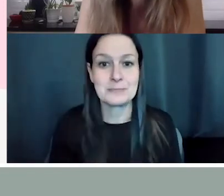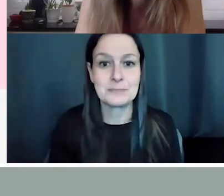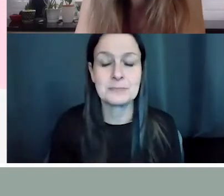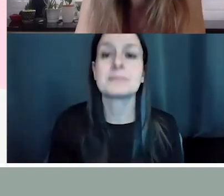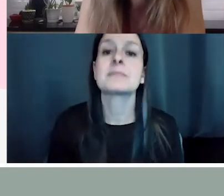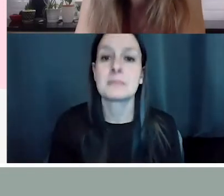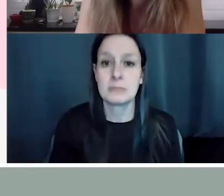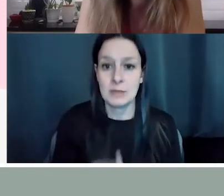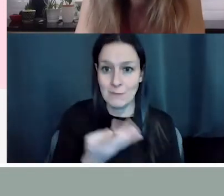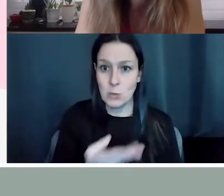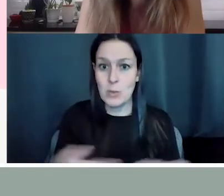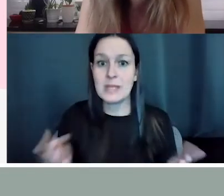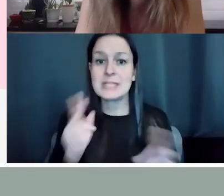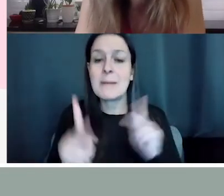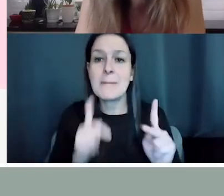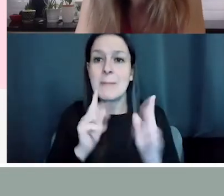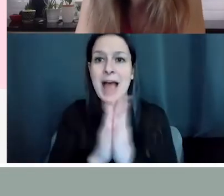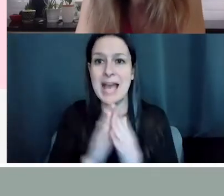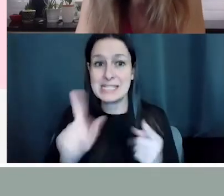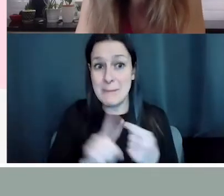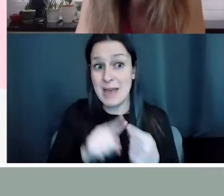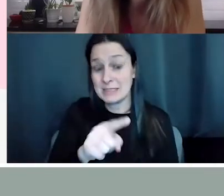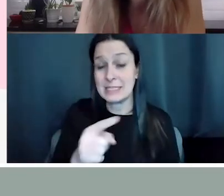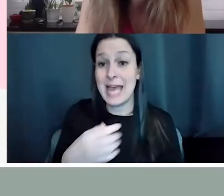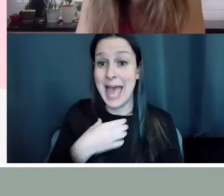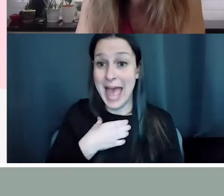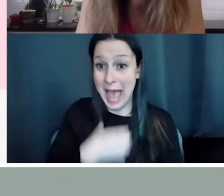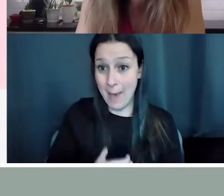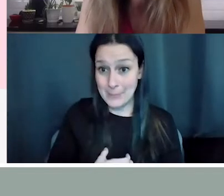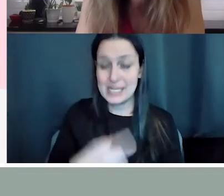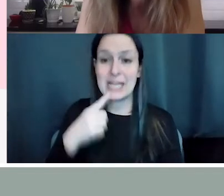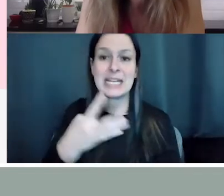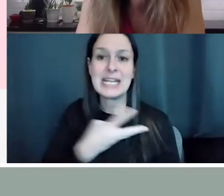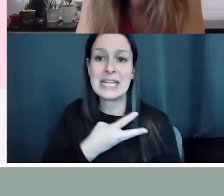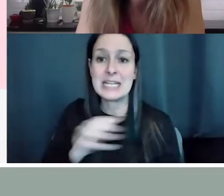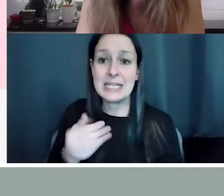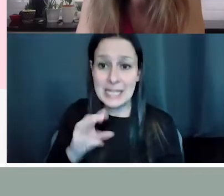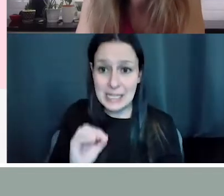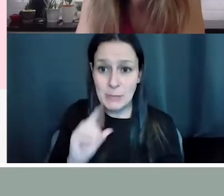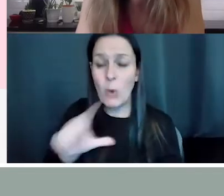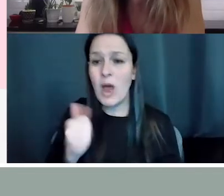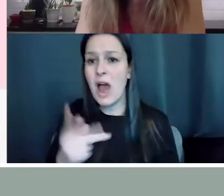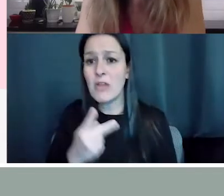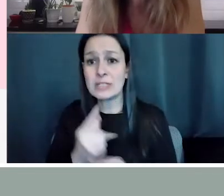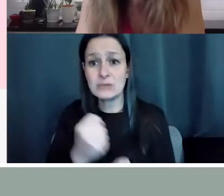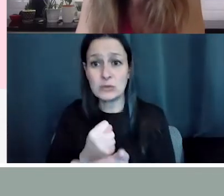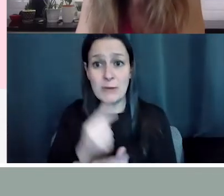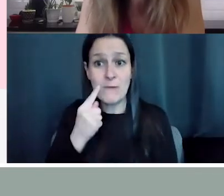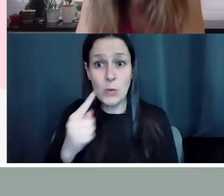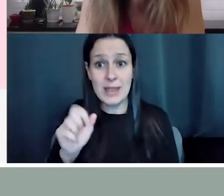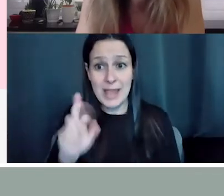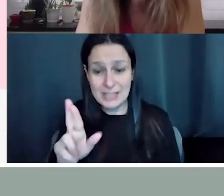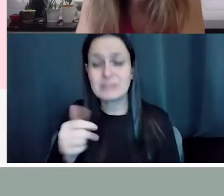often ask about when it comes to appetite, chemotherapy and other types of treatments for cancer can have